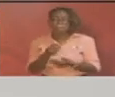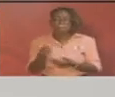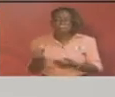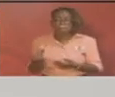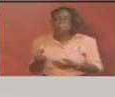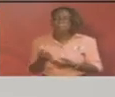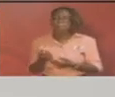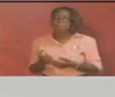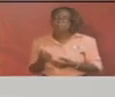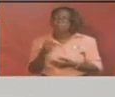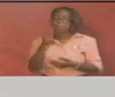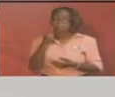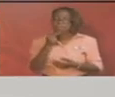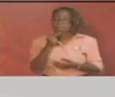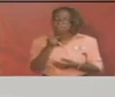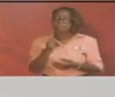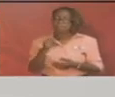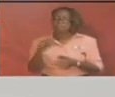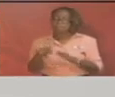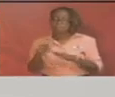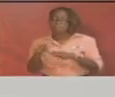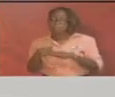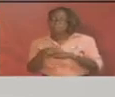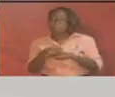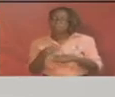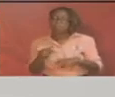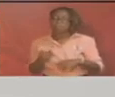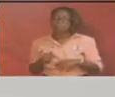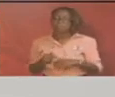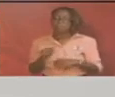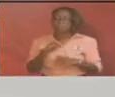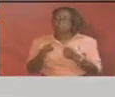one of the clinical manifestations of infection with COVID-19.